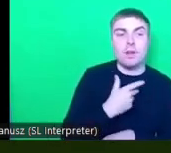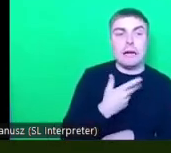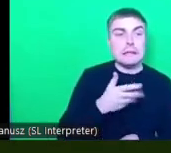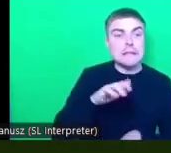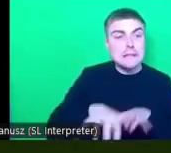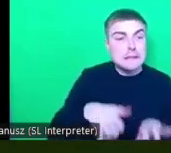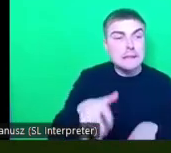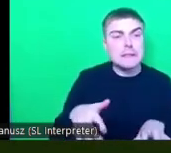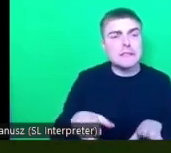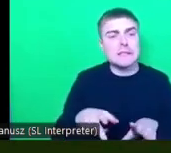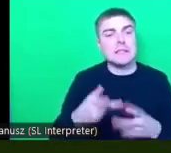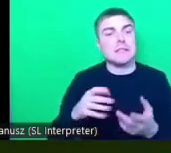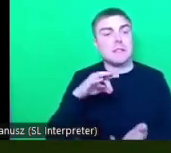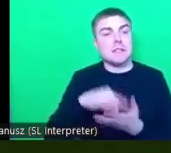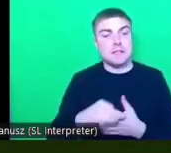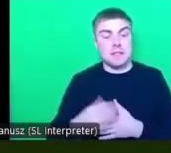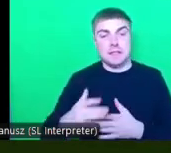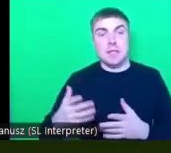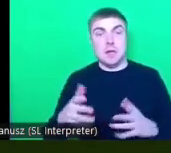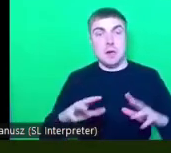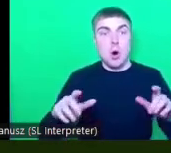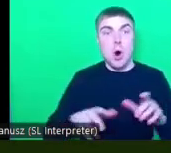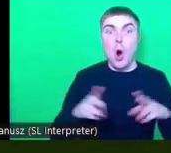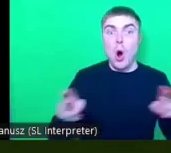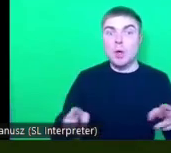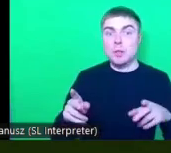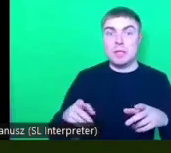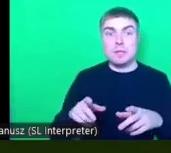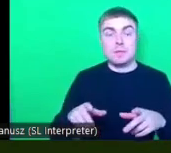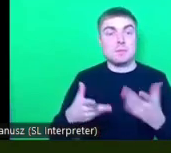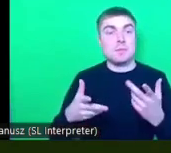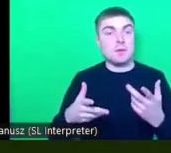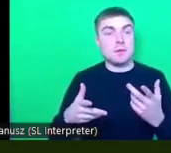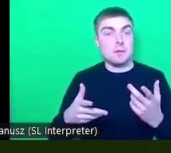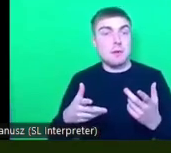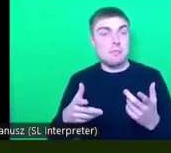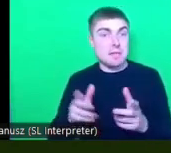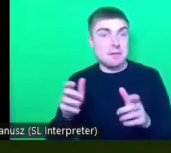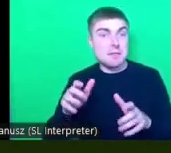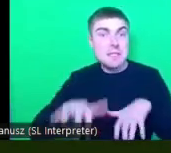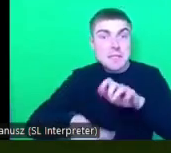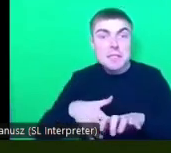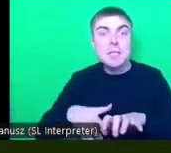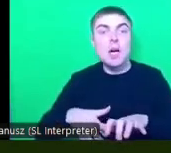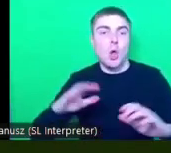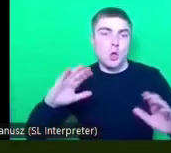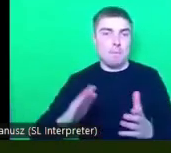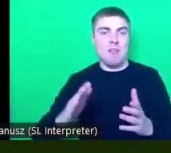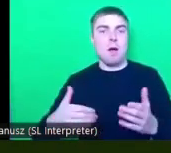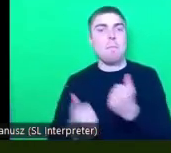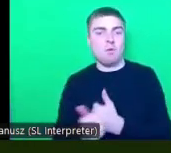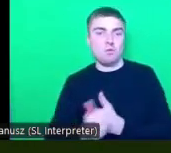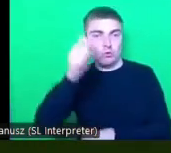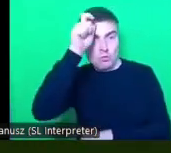for wolf predation. But they actually reduce it a little bit too much, so more than they actually have to. And they do